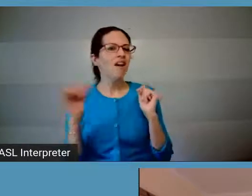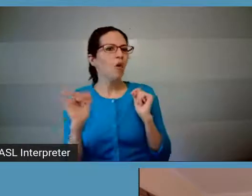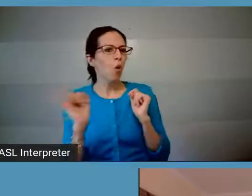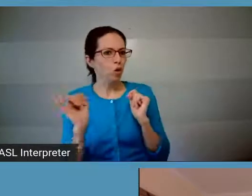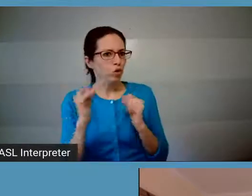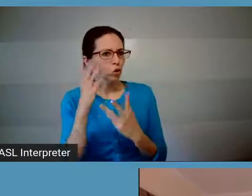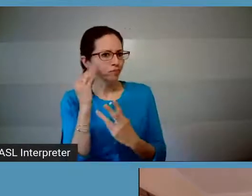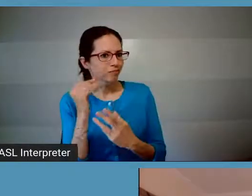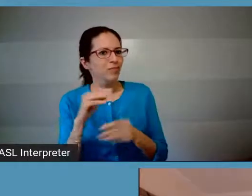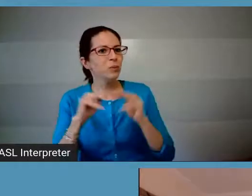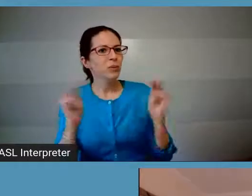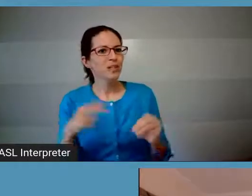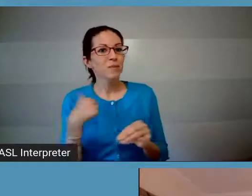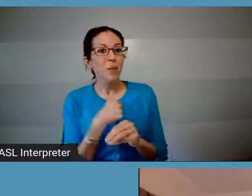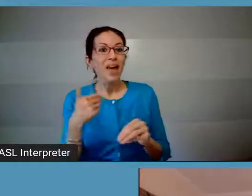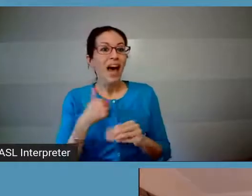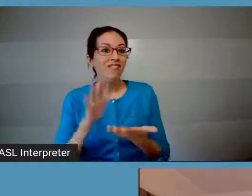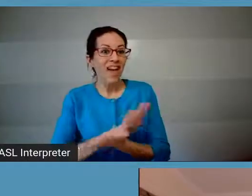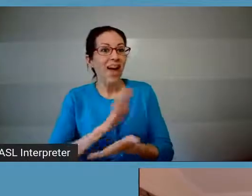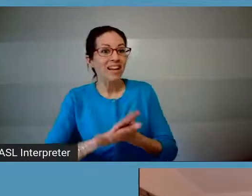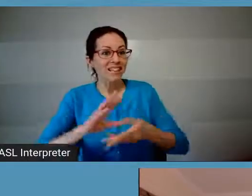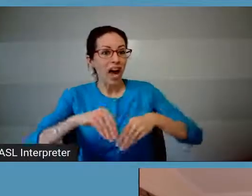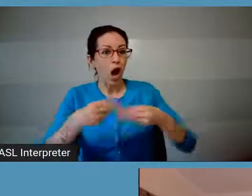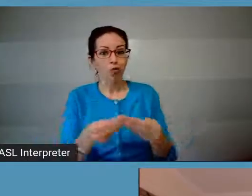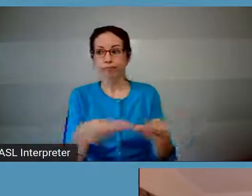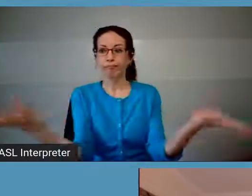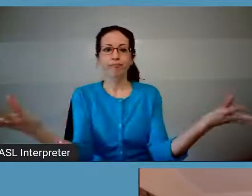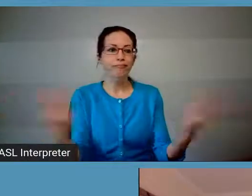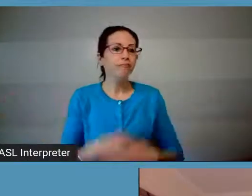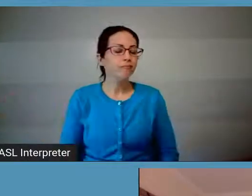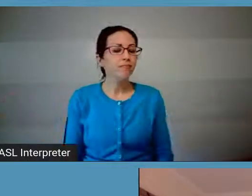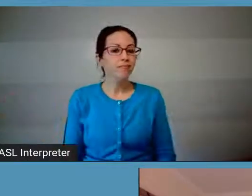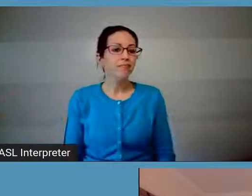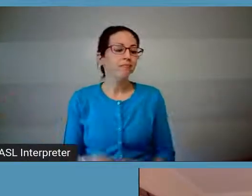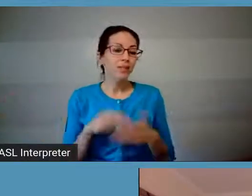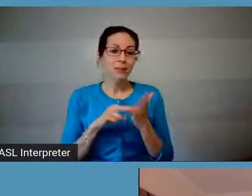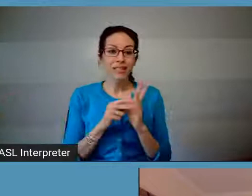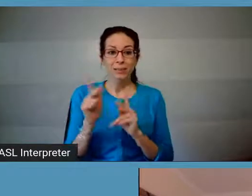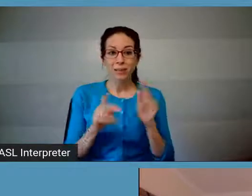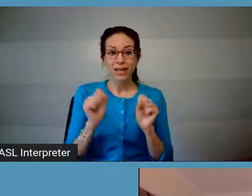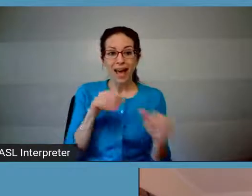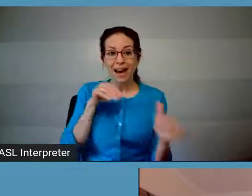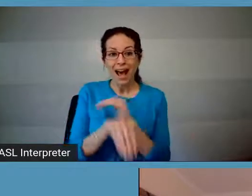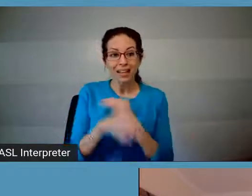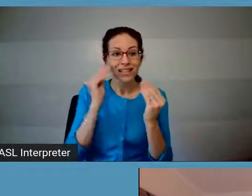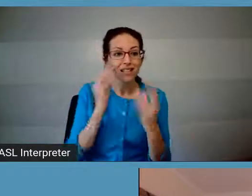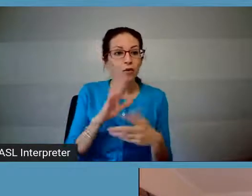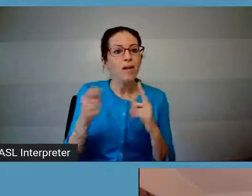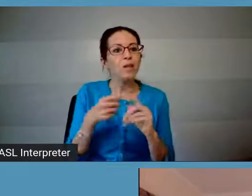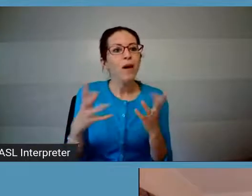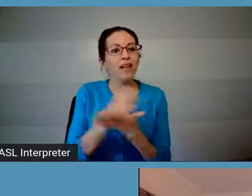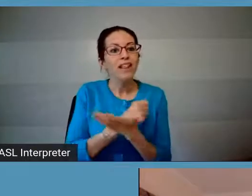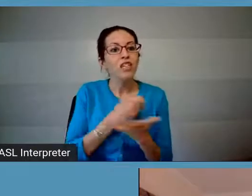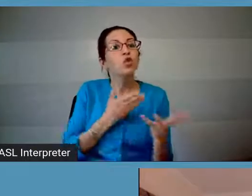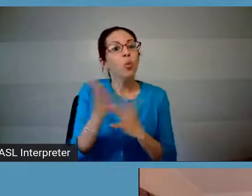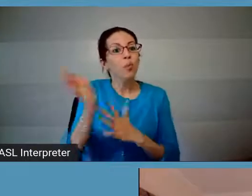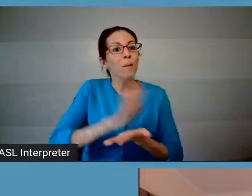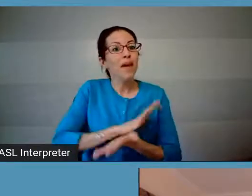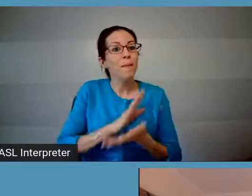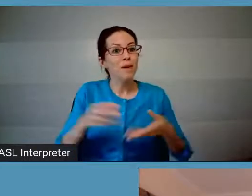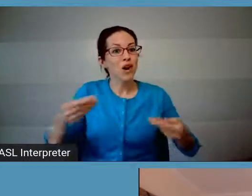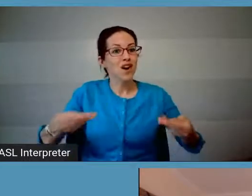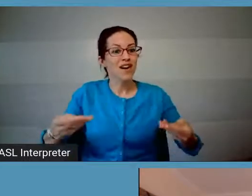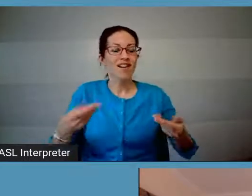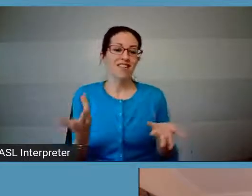on a handout that we give people so that they could, access the information about collections by paper. There's no reason